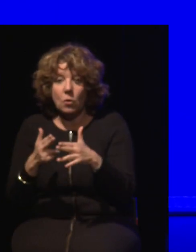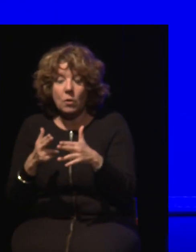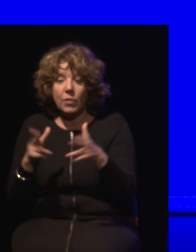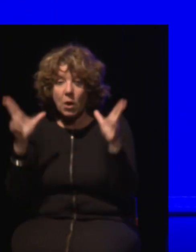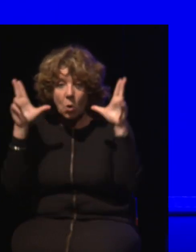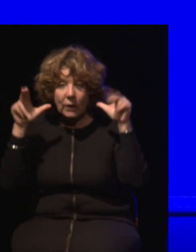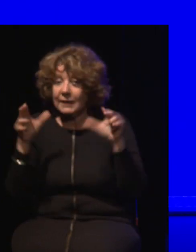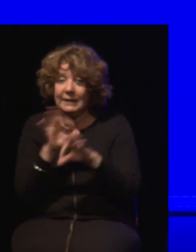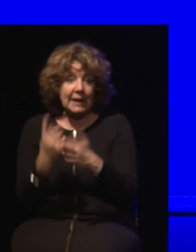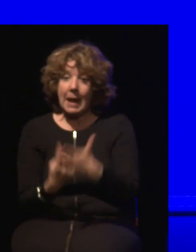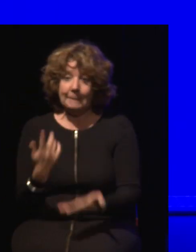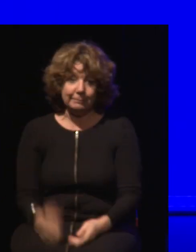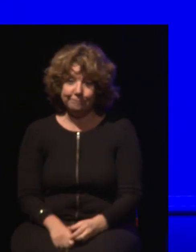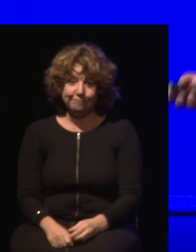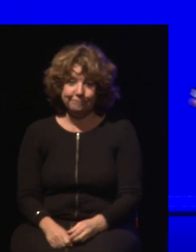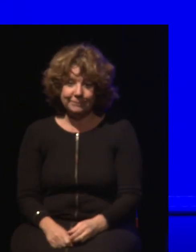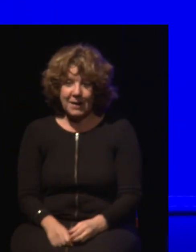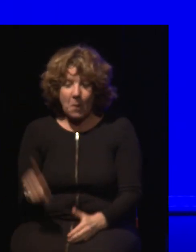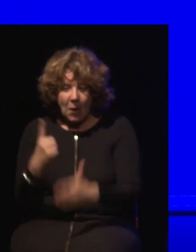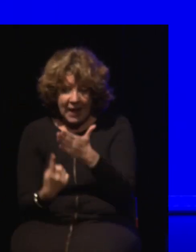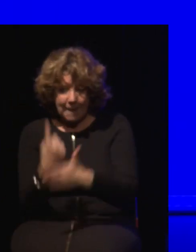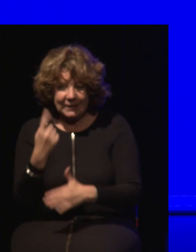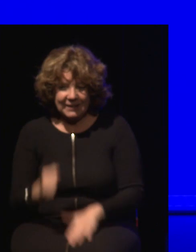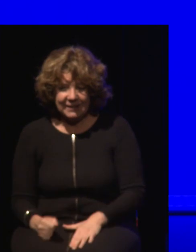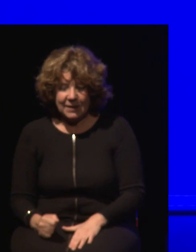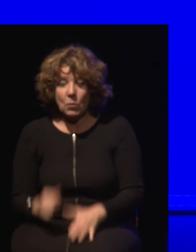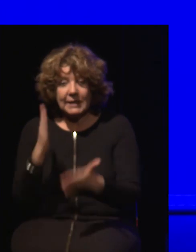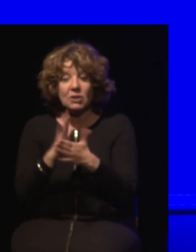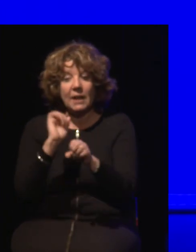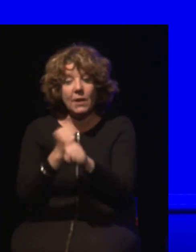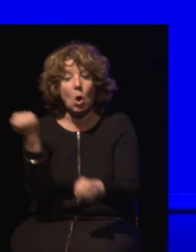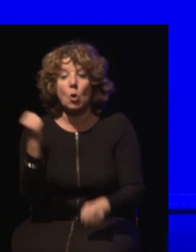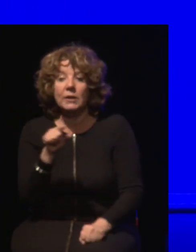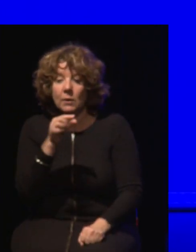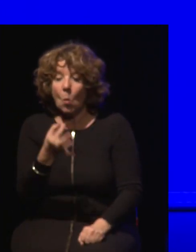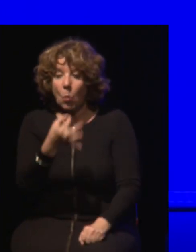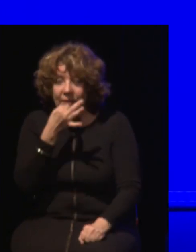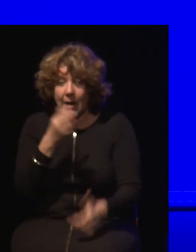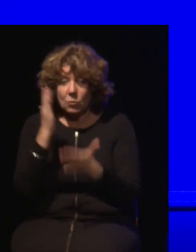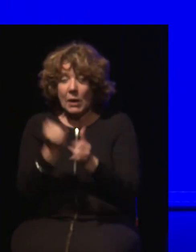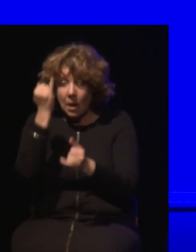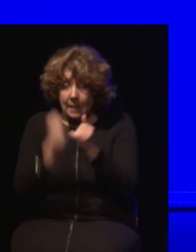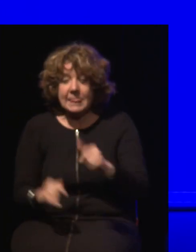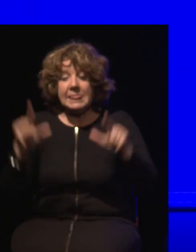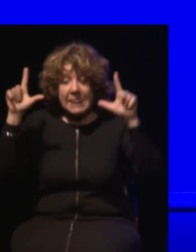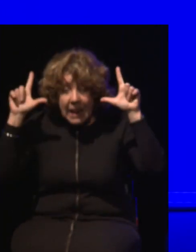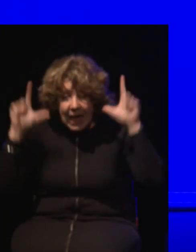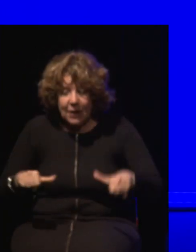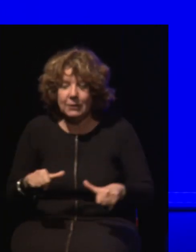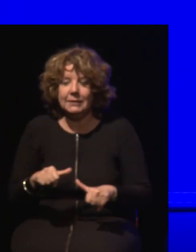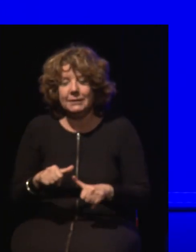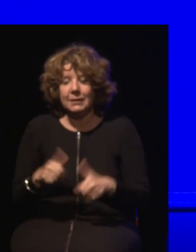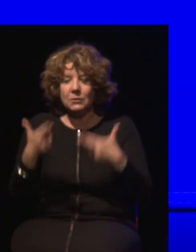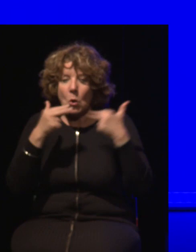It didn't happen. What did happen was the golden whistler. It was the loudest songbird I have